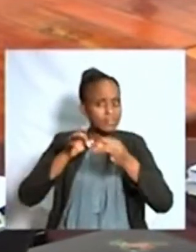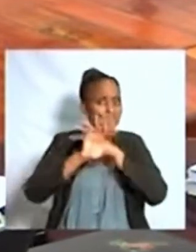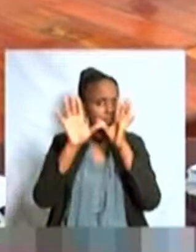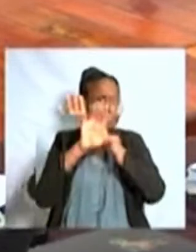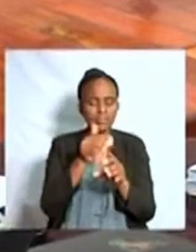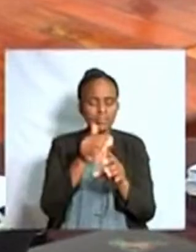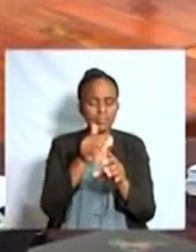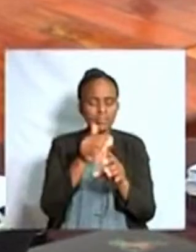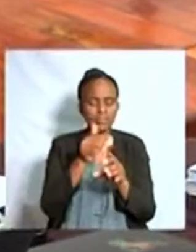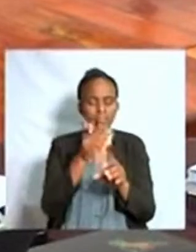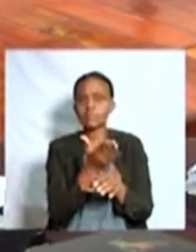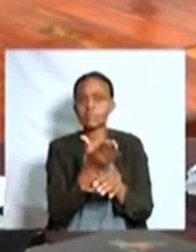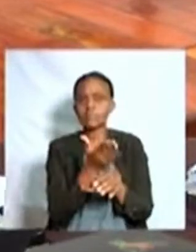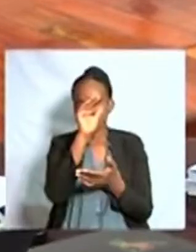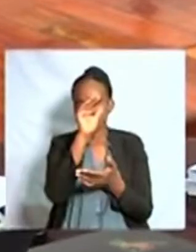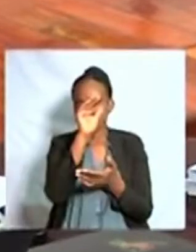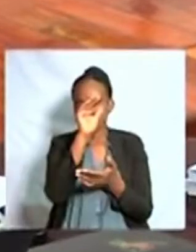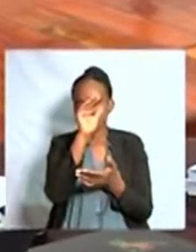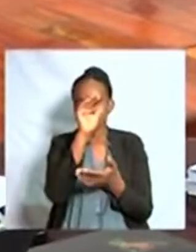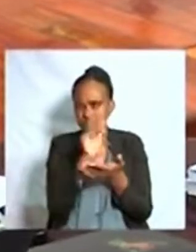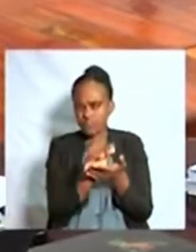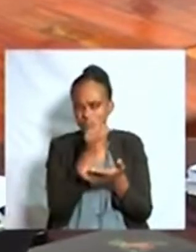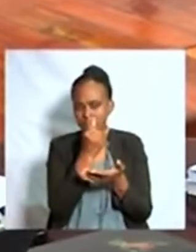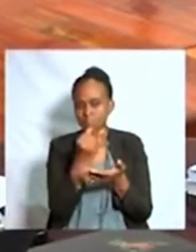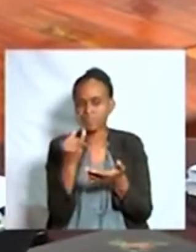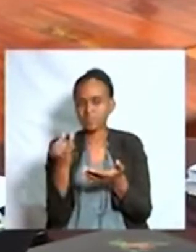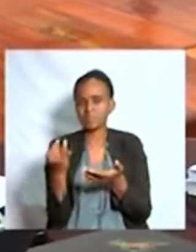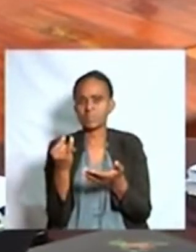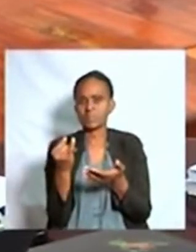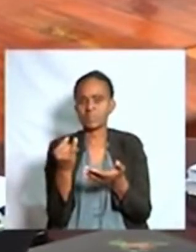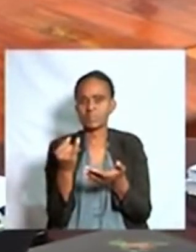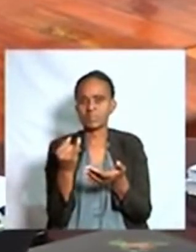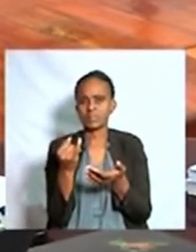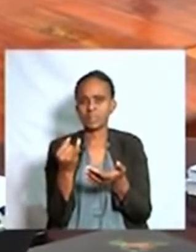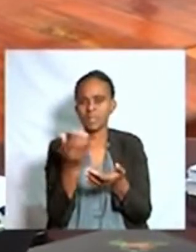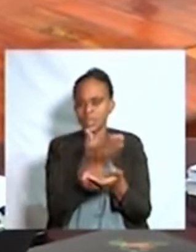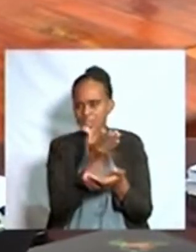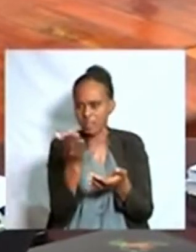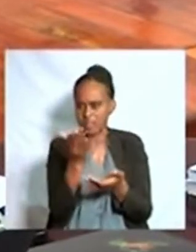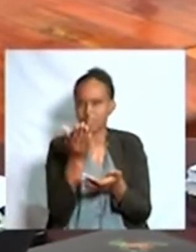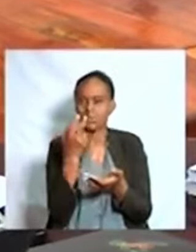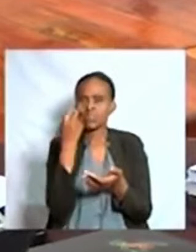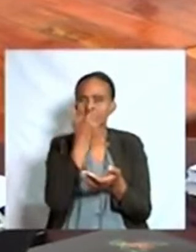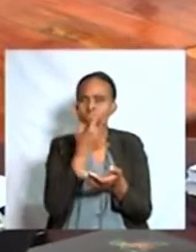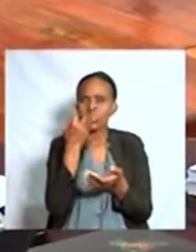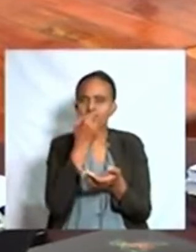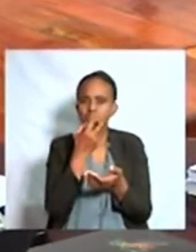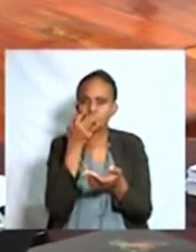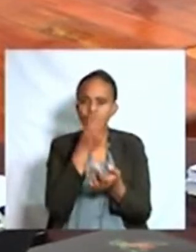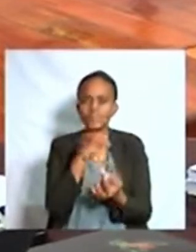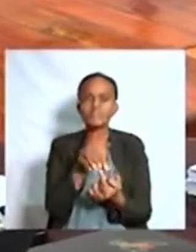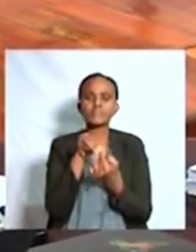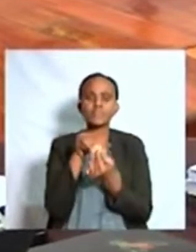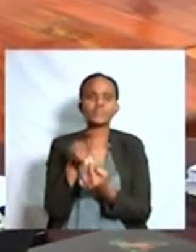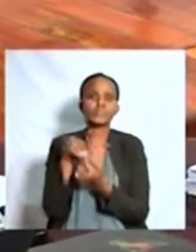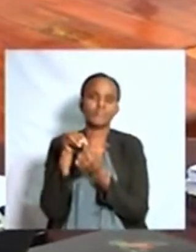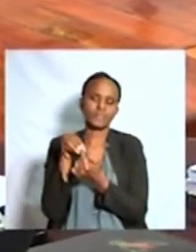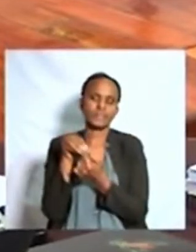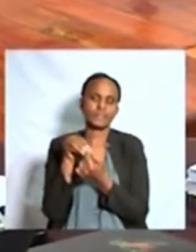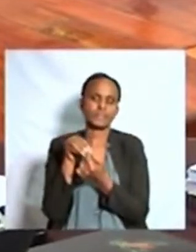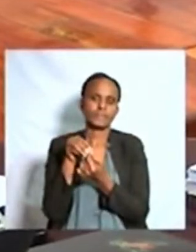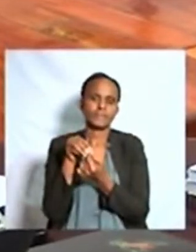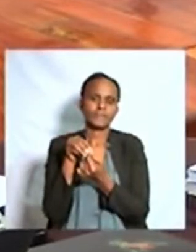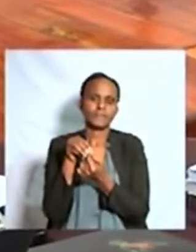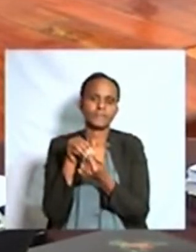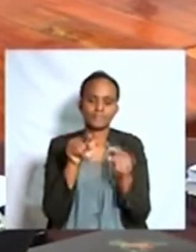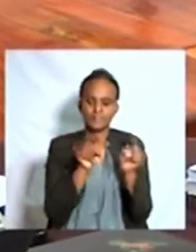being proposed to reduce the issuance of verbal instructions for variation of specifications.